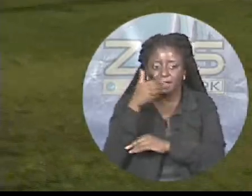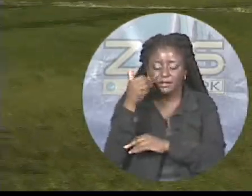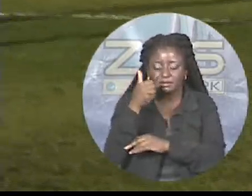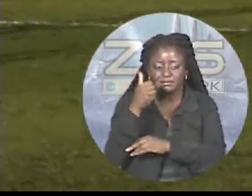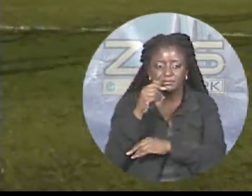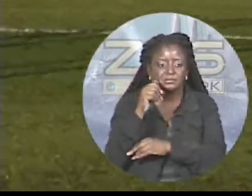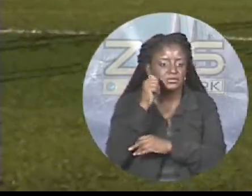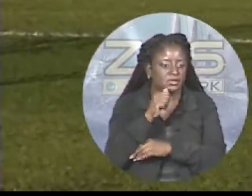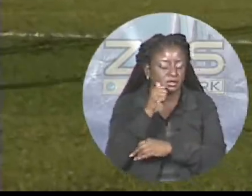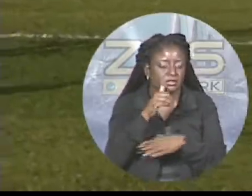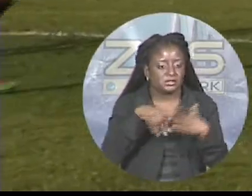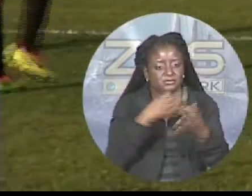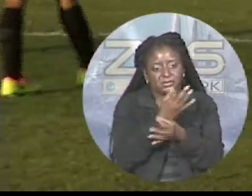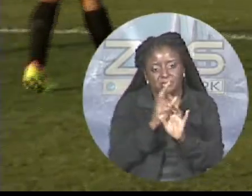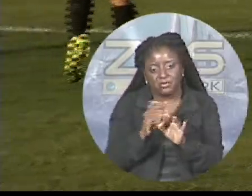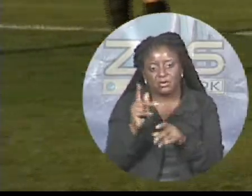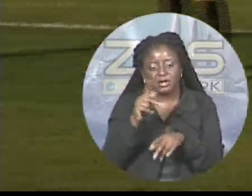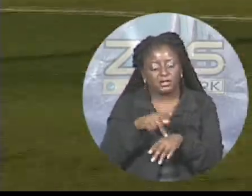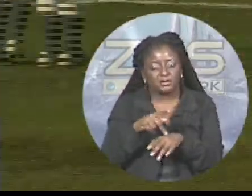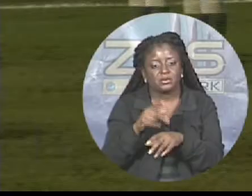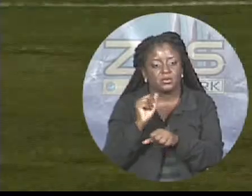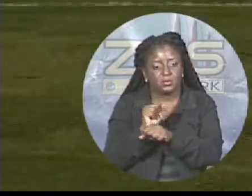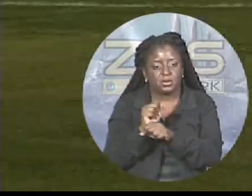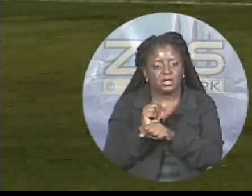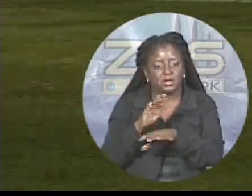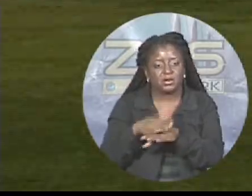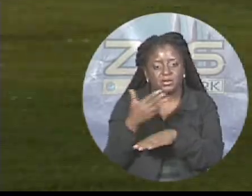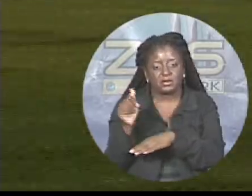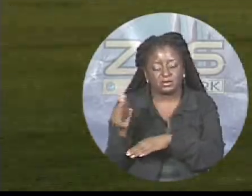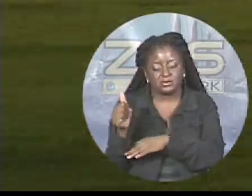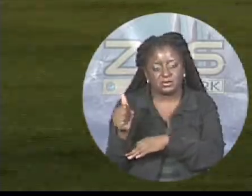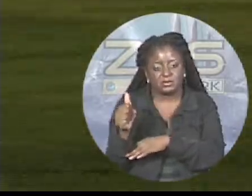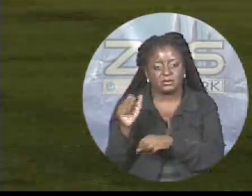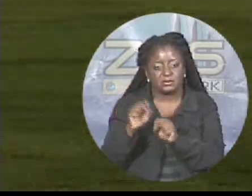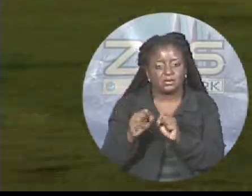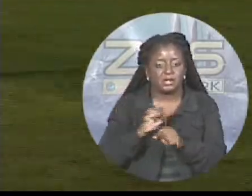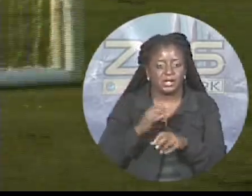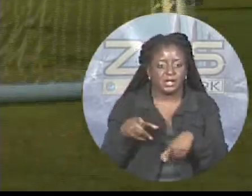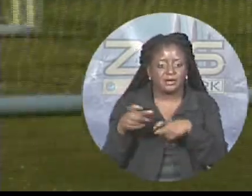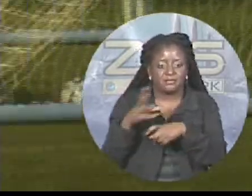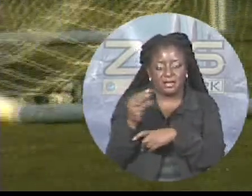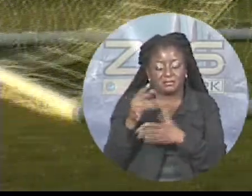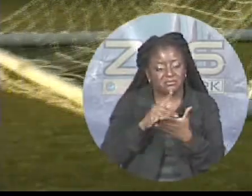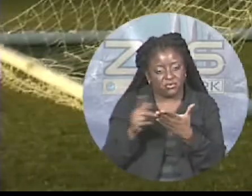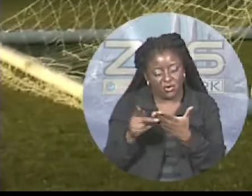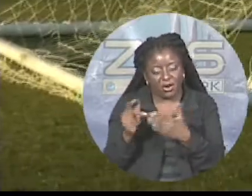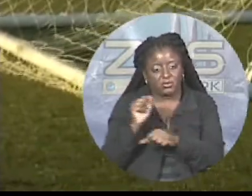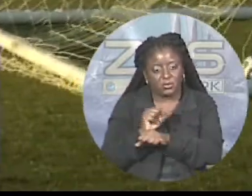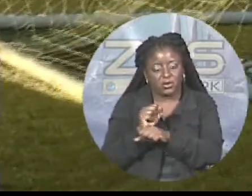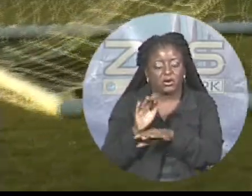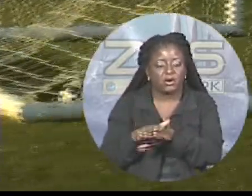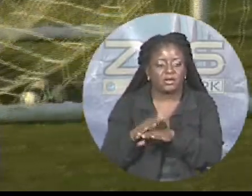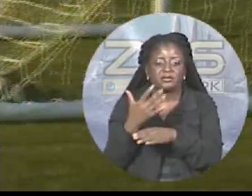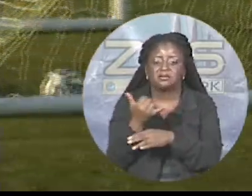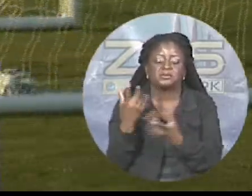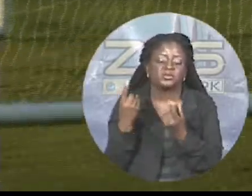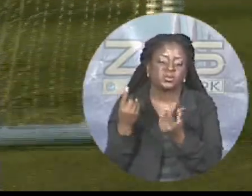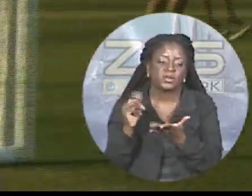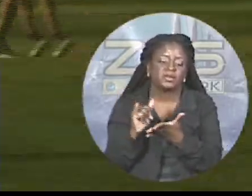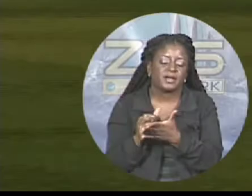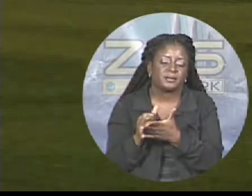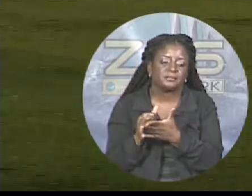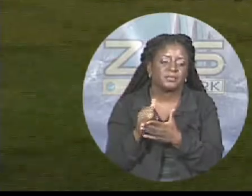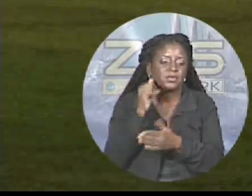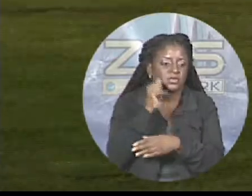The girls that are in Freeport are working, actually are working on their own, so I gave them a program to work on, so they're doing that.